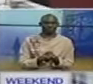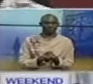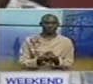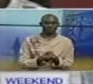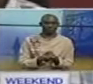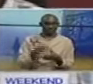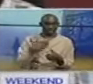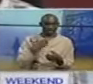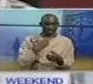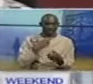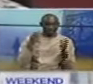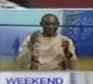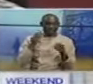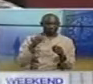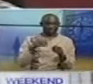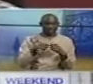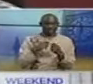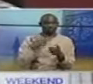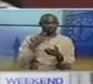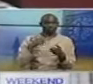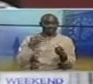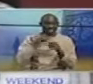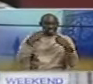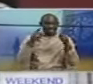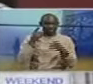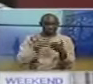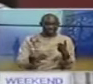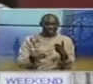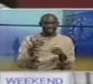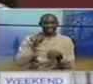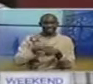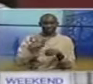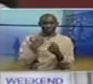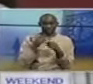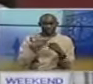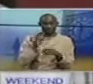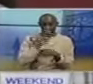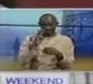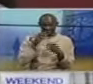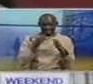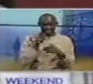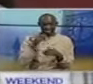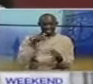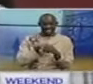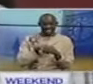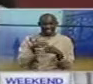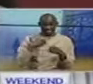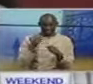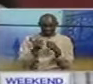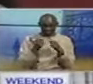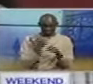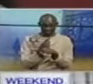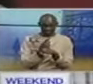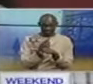My big break was when I was reporting about the Westgate incident in September this